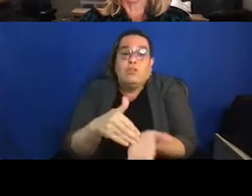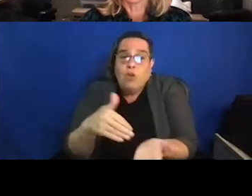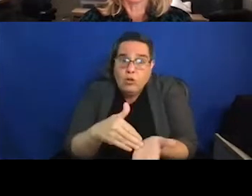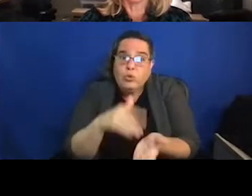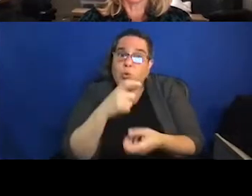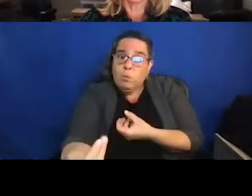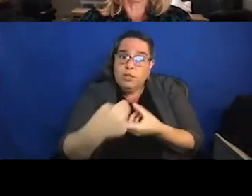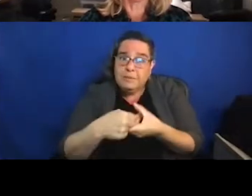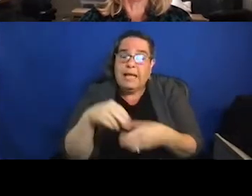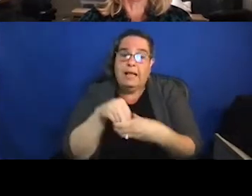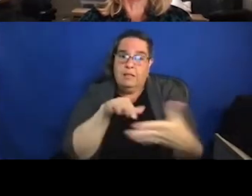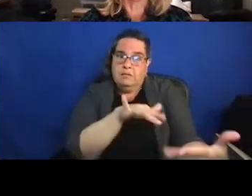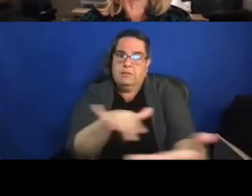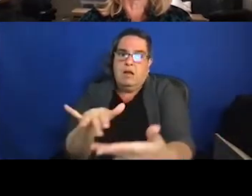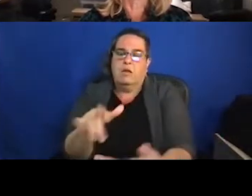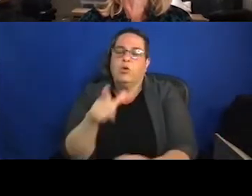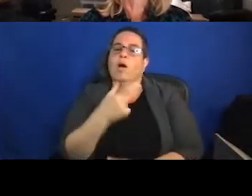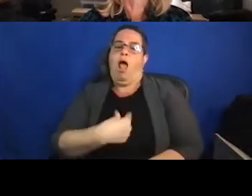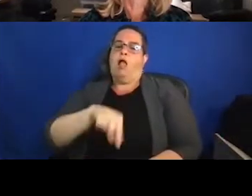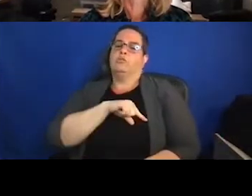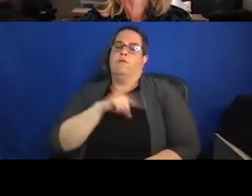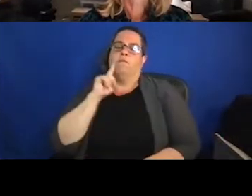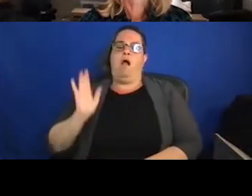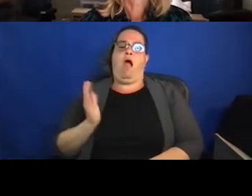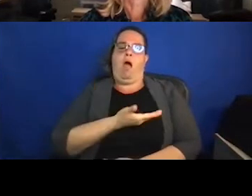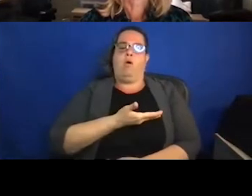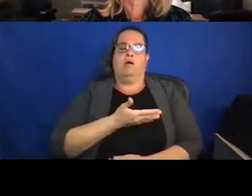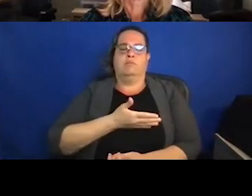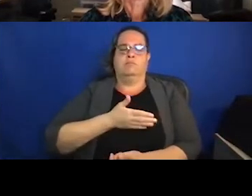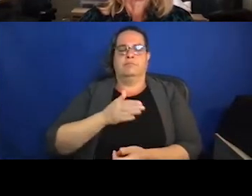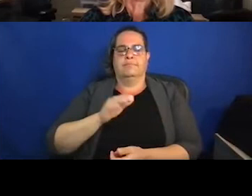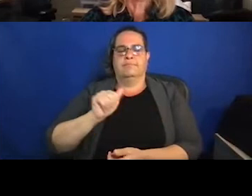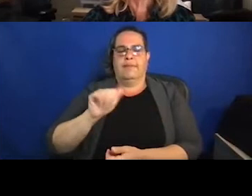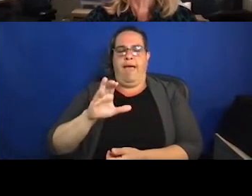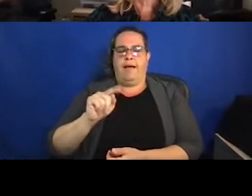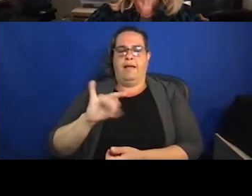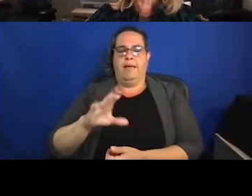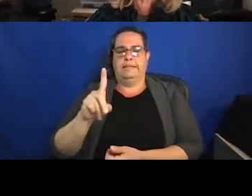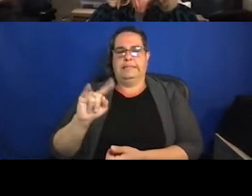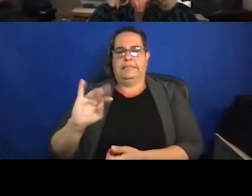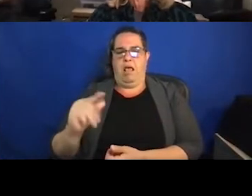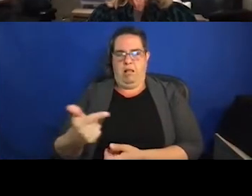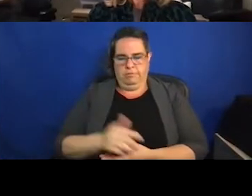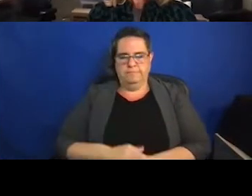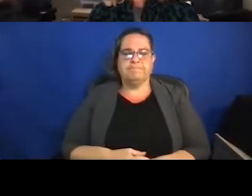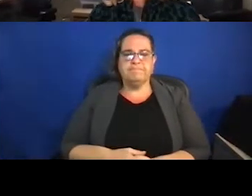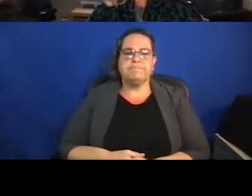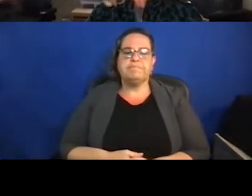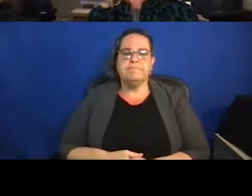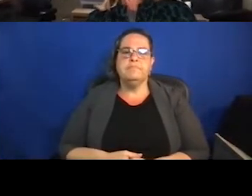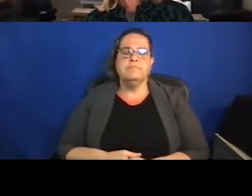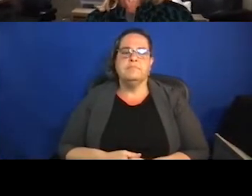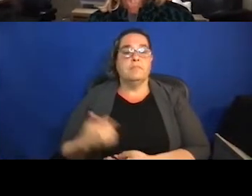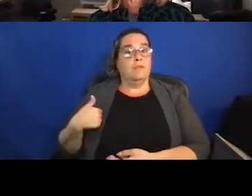about 1/3 of the targeted primary care doctors, which meant that we got to nearly half of the doctors